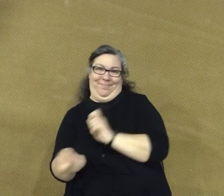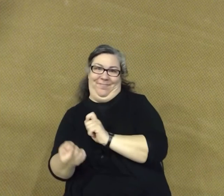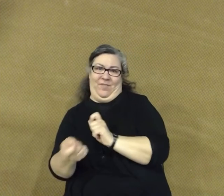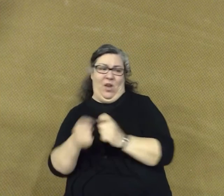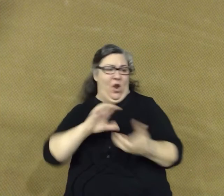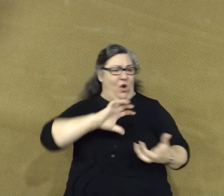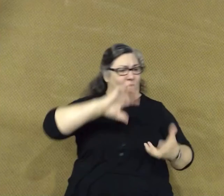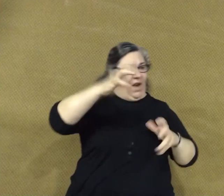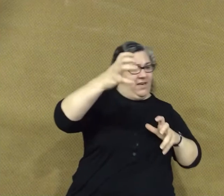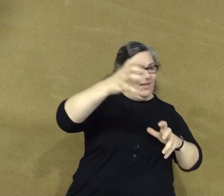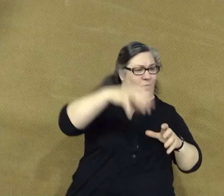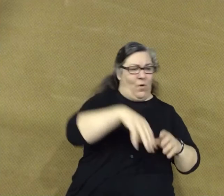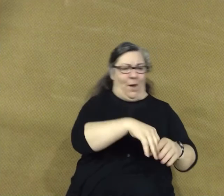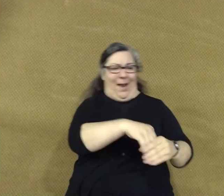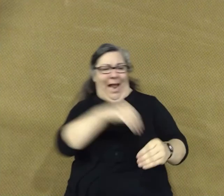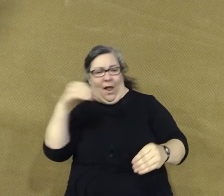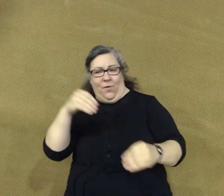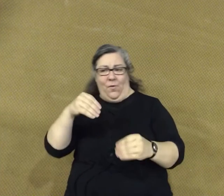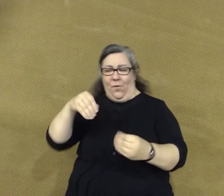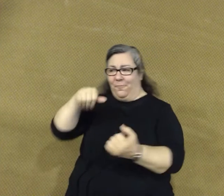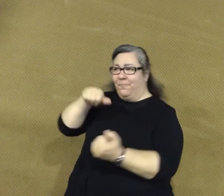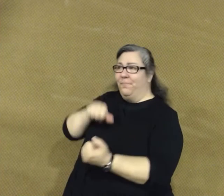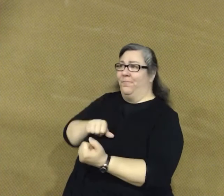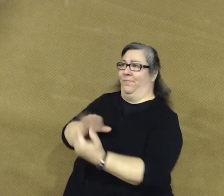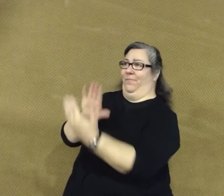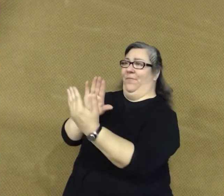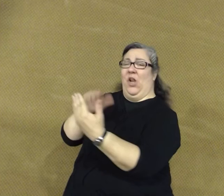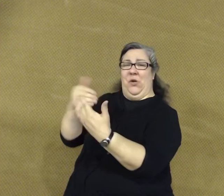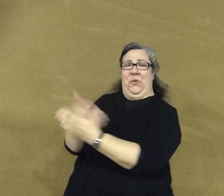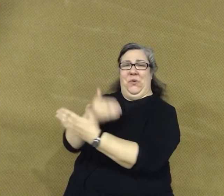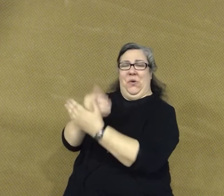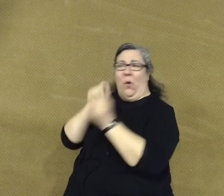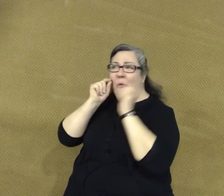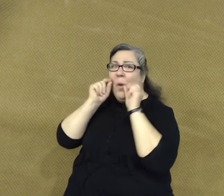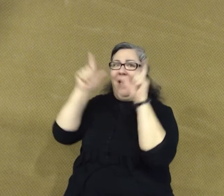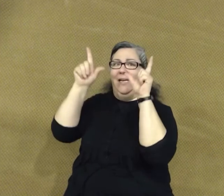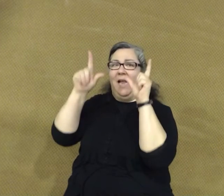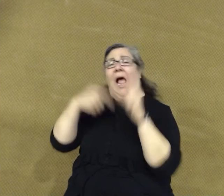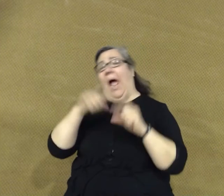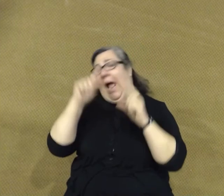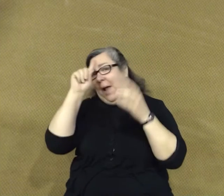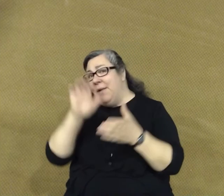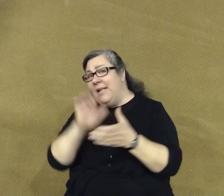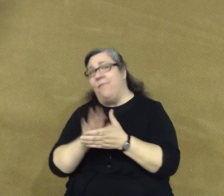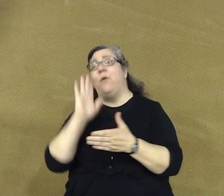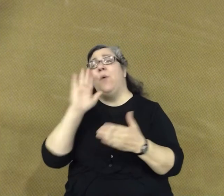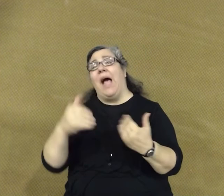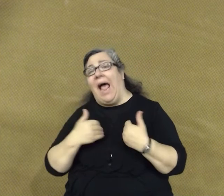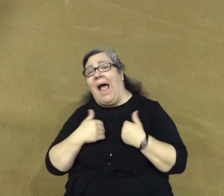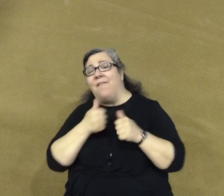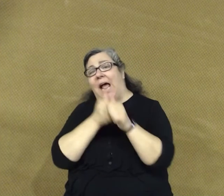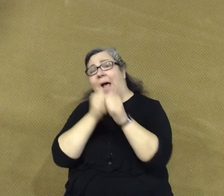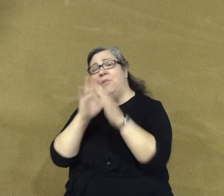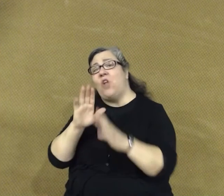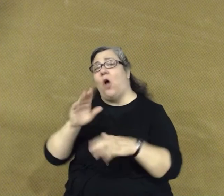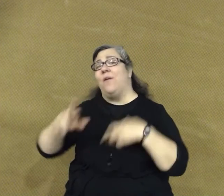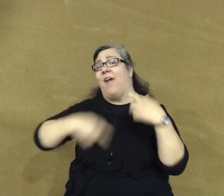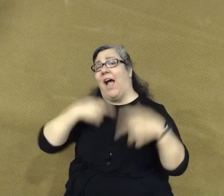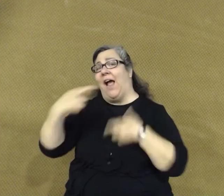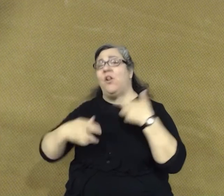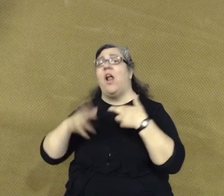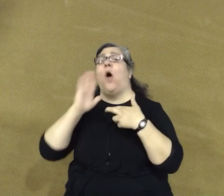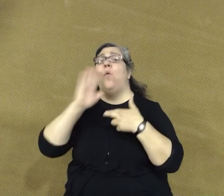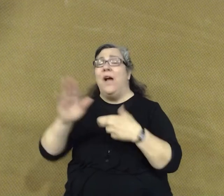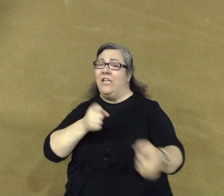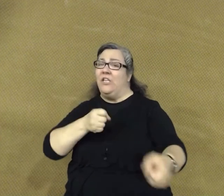we're headed to awakening. I really believe that there is going to be an apostolic revival that shakes our world, shakes